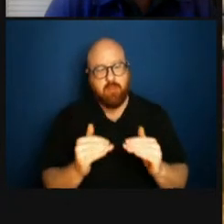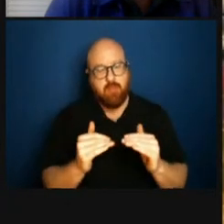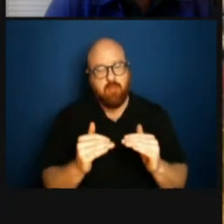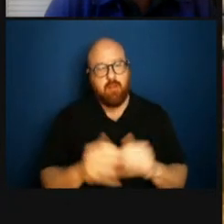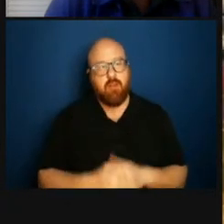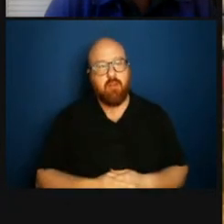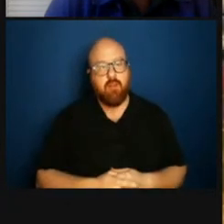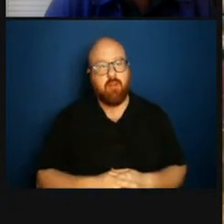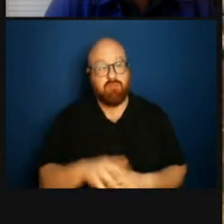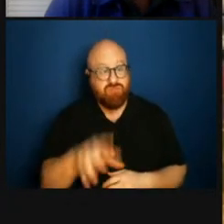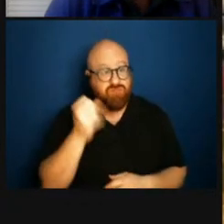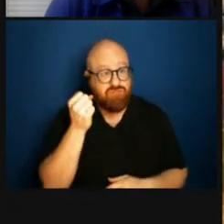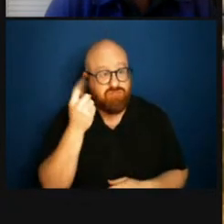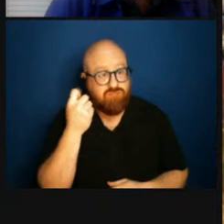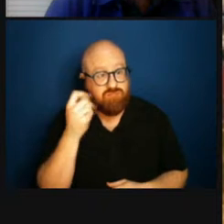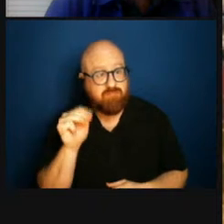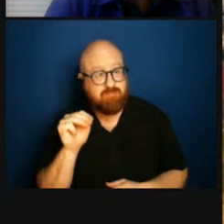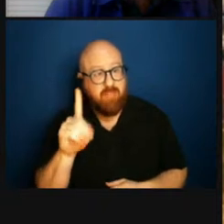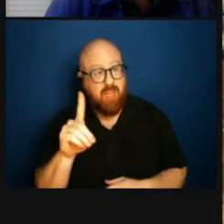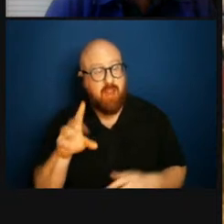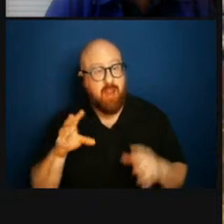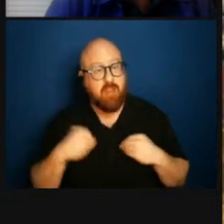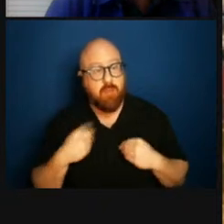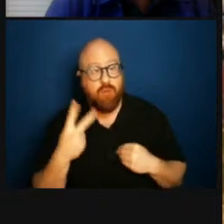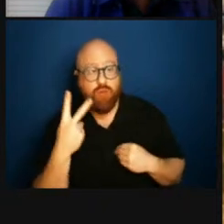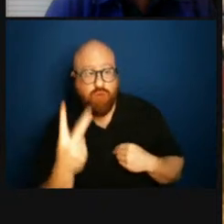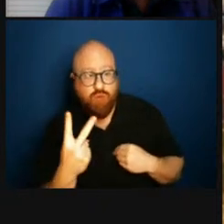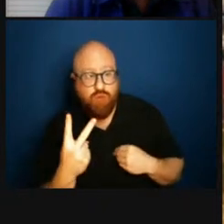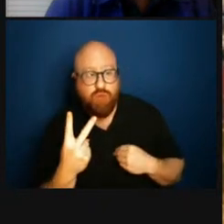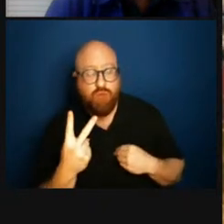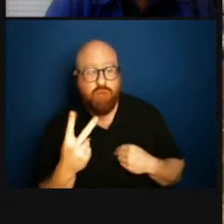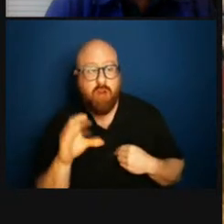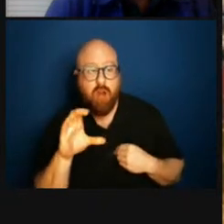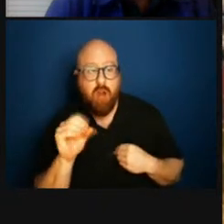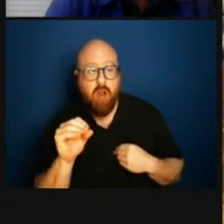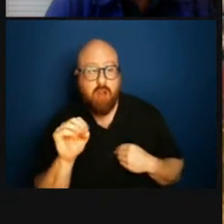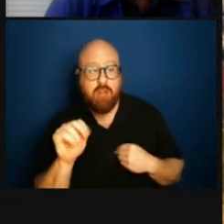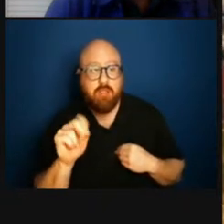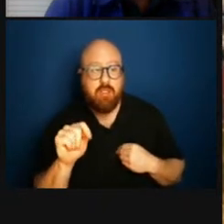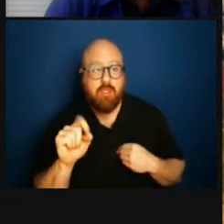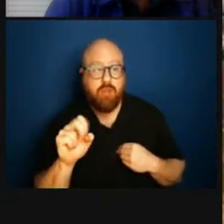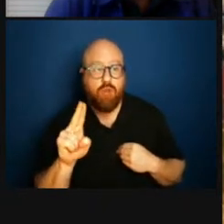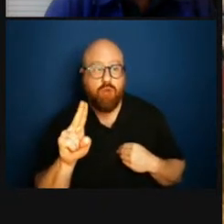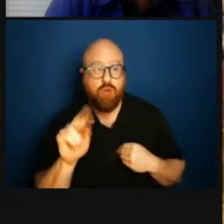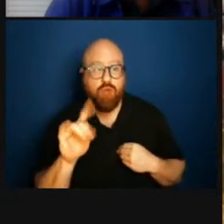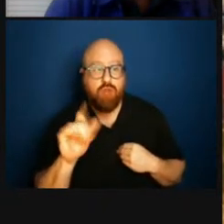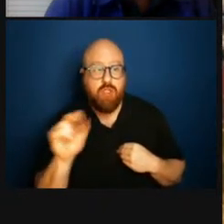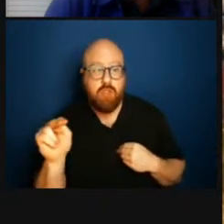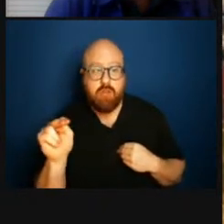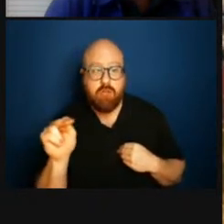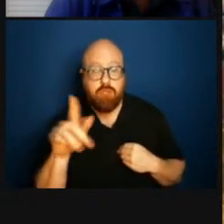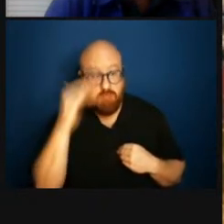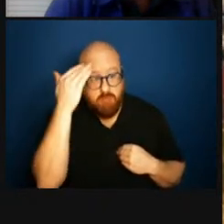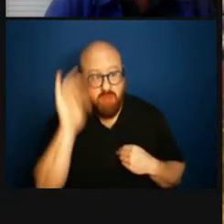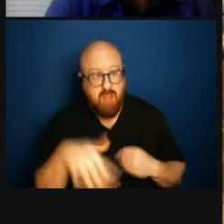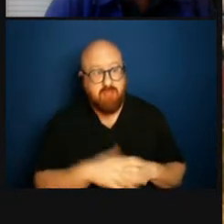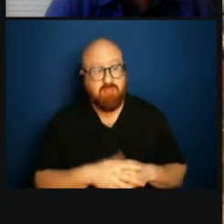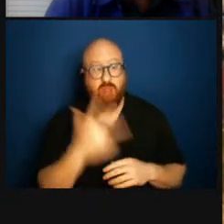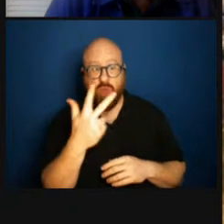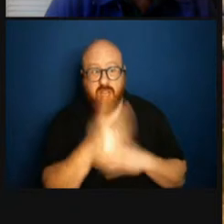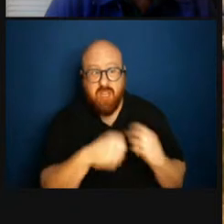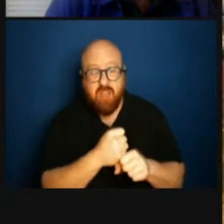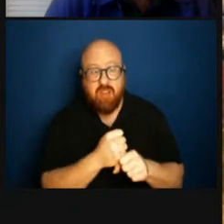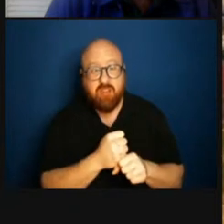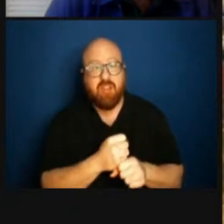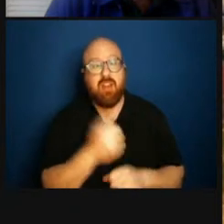Did you know that Maryland adopted two quite different constitutions in 3 years? In 1864, Maryland adopted a